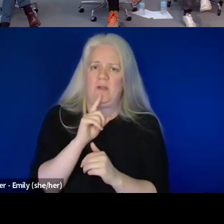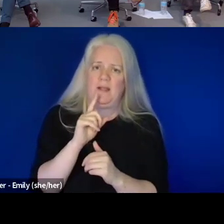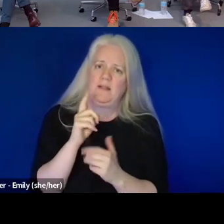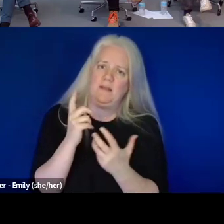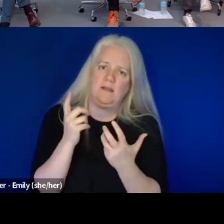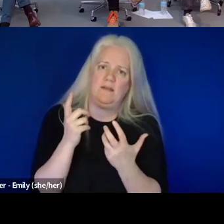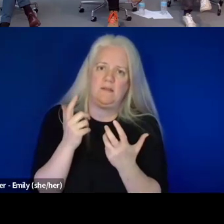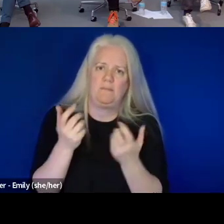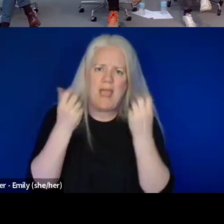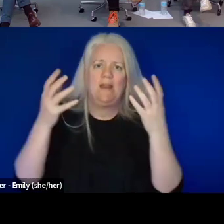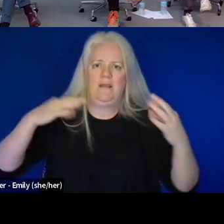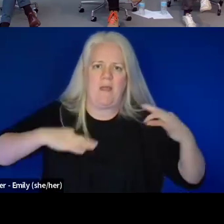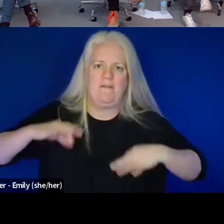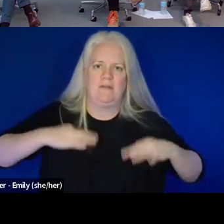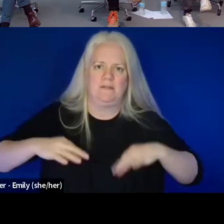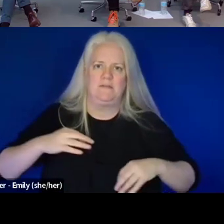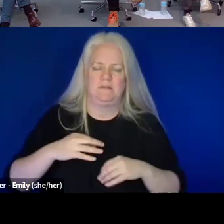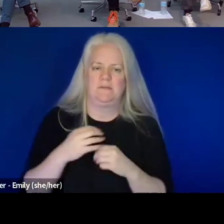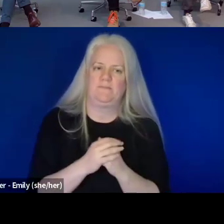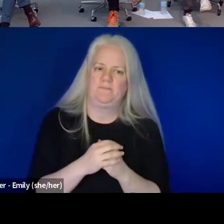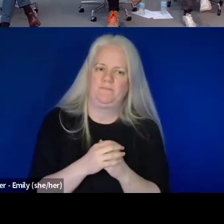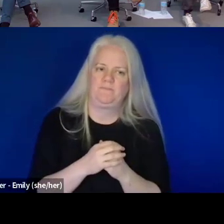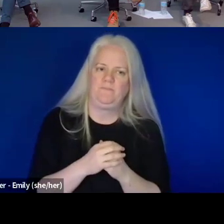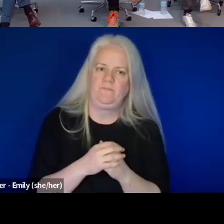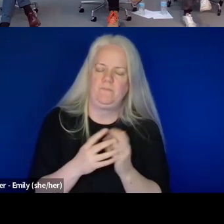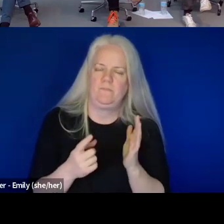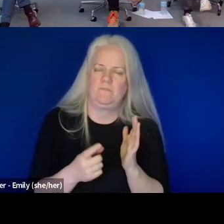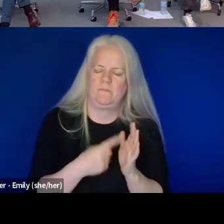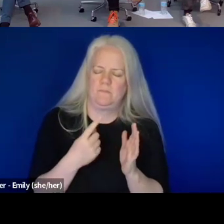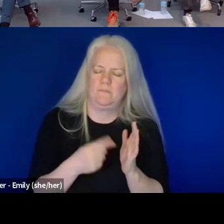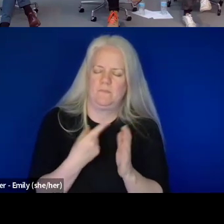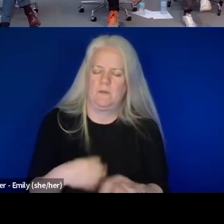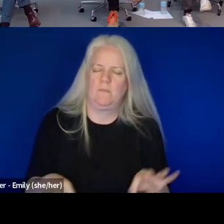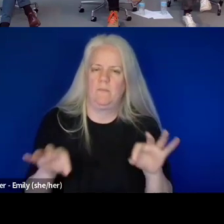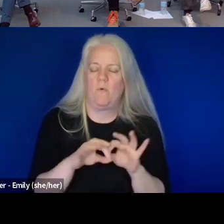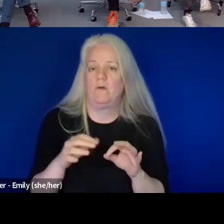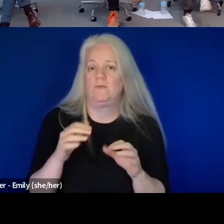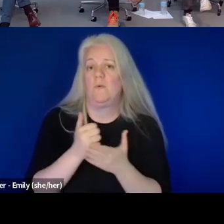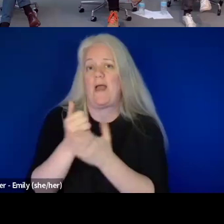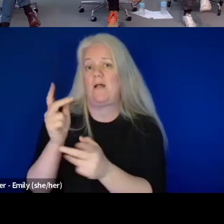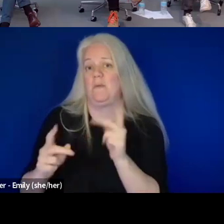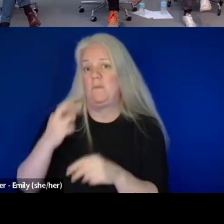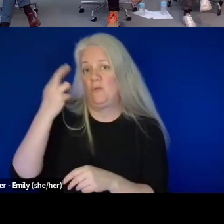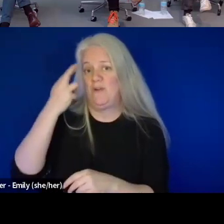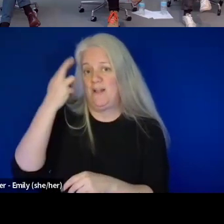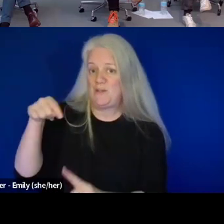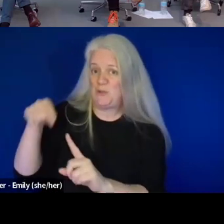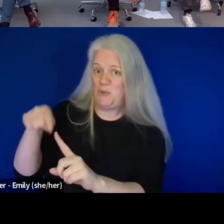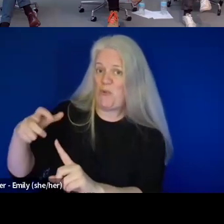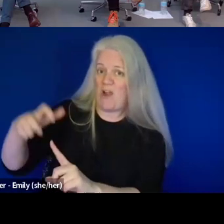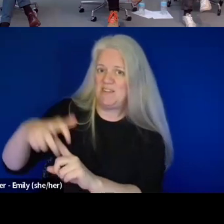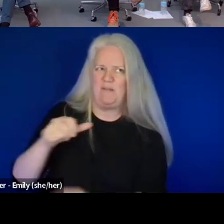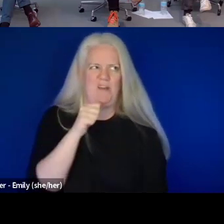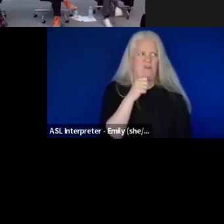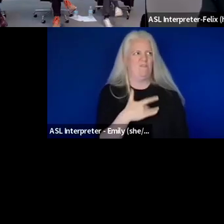about identification of champions. And sometimes it's about having people realize they are champions in these spaces. They may not feel